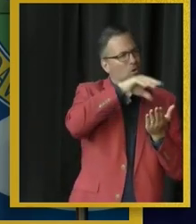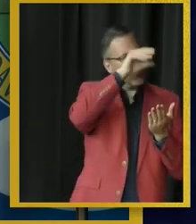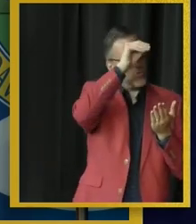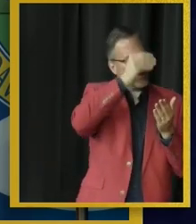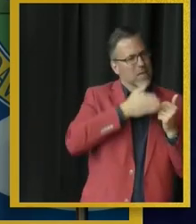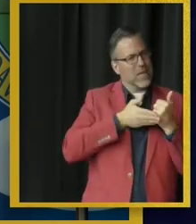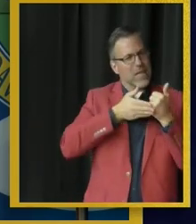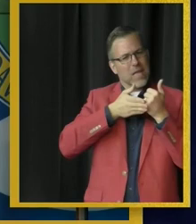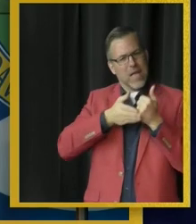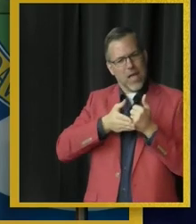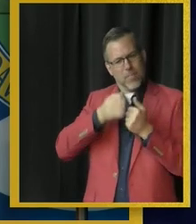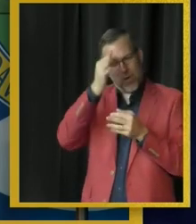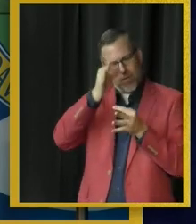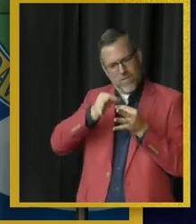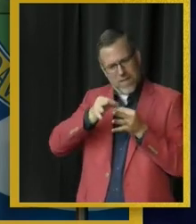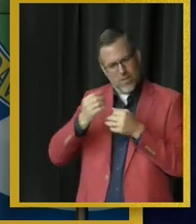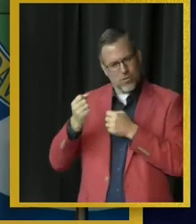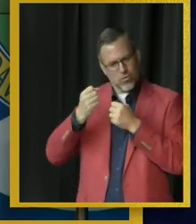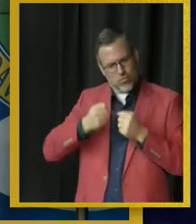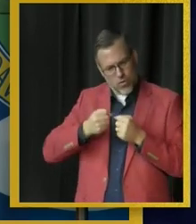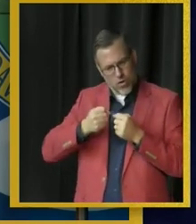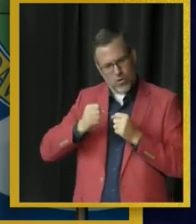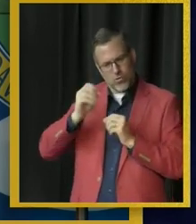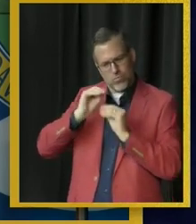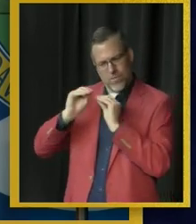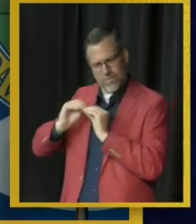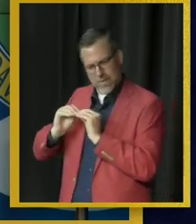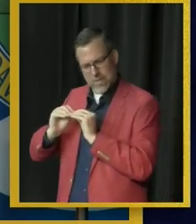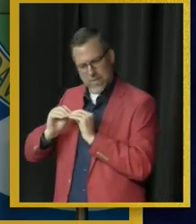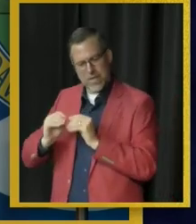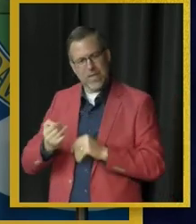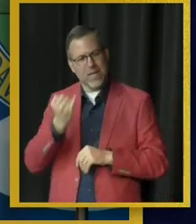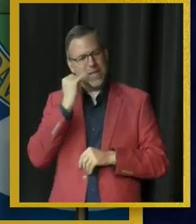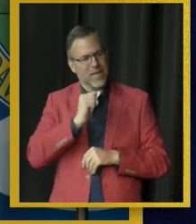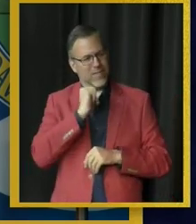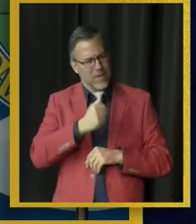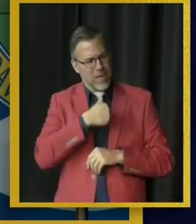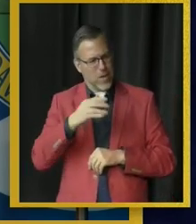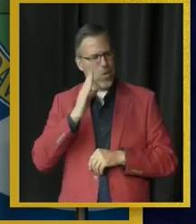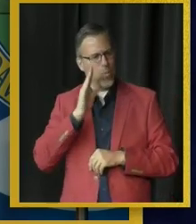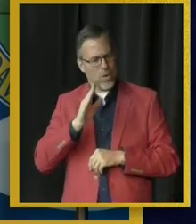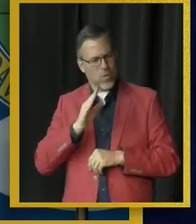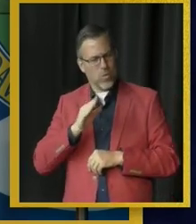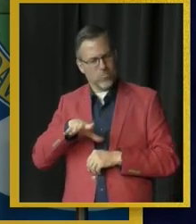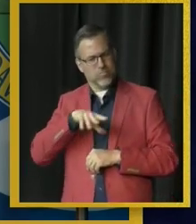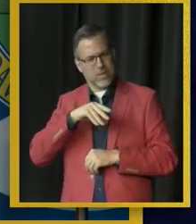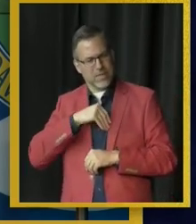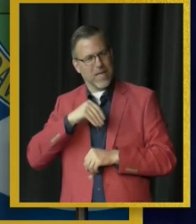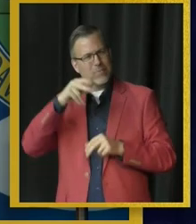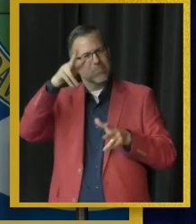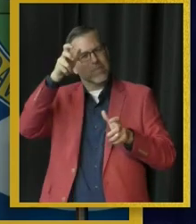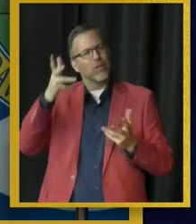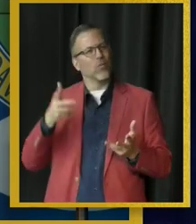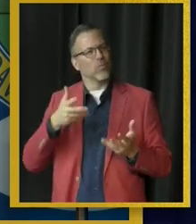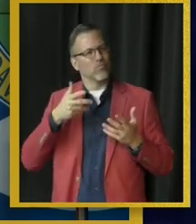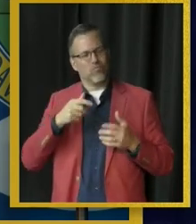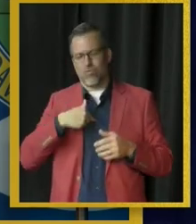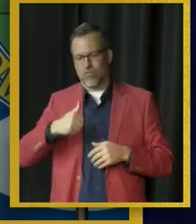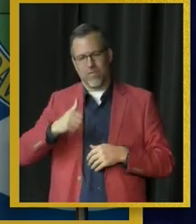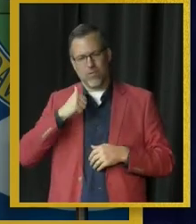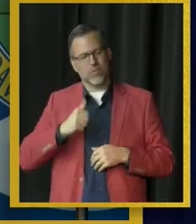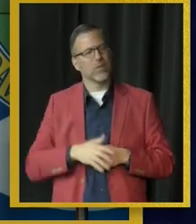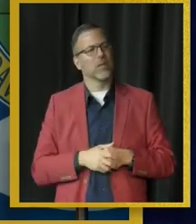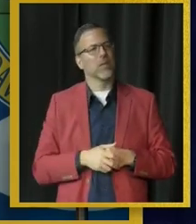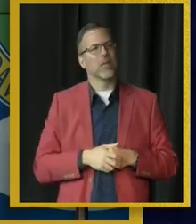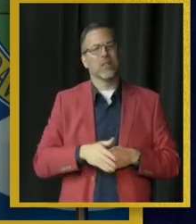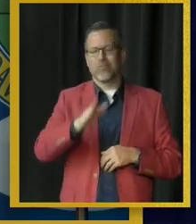can breed, lest we justify some terror with an antiquated creed. Blend, O God, our faith and learning,